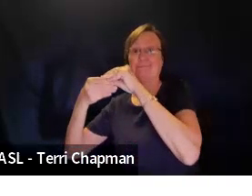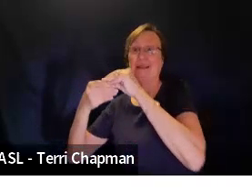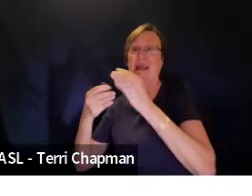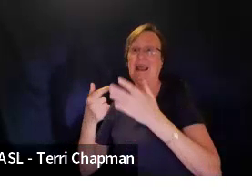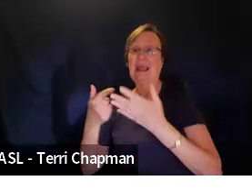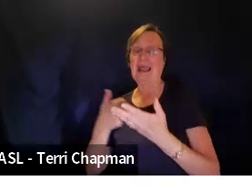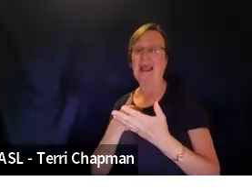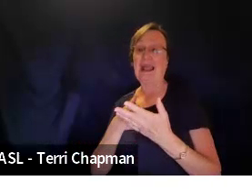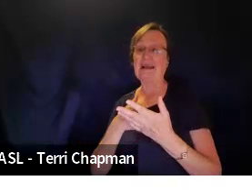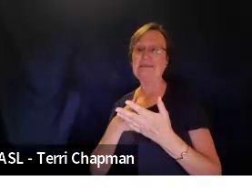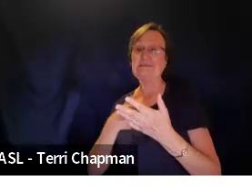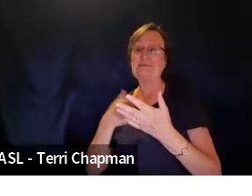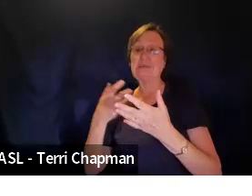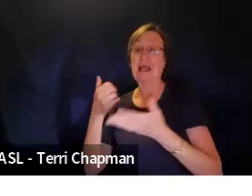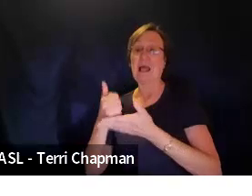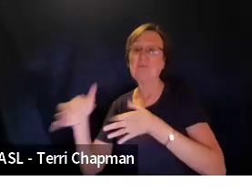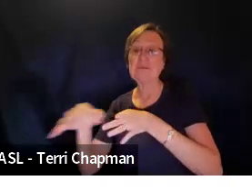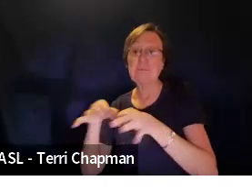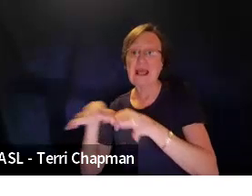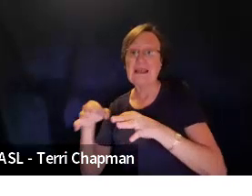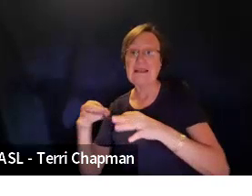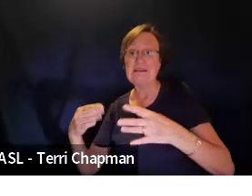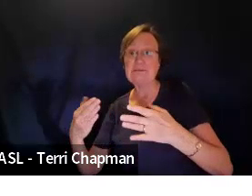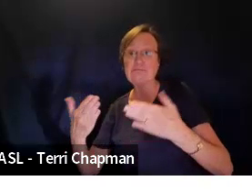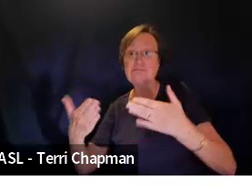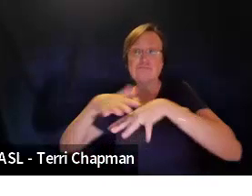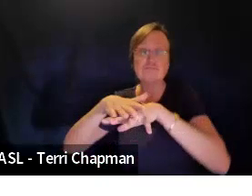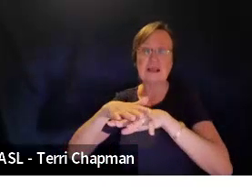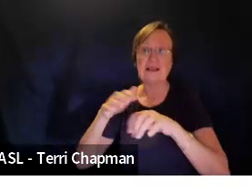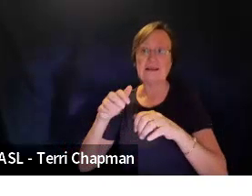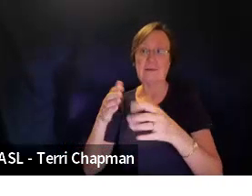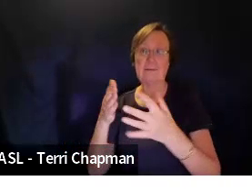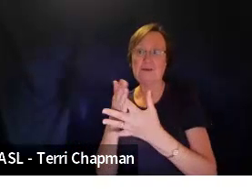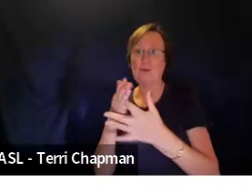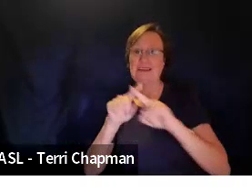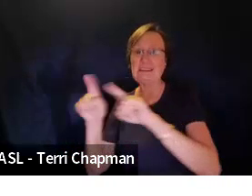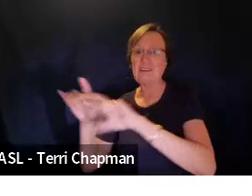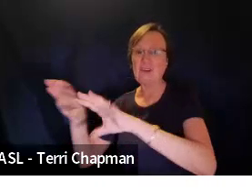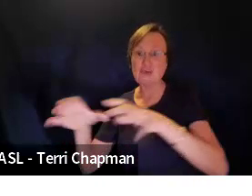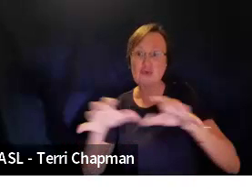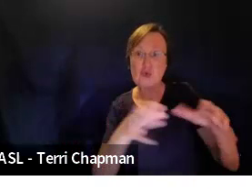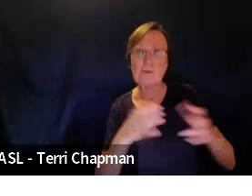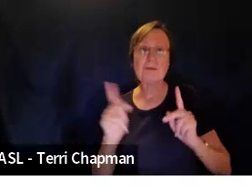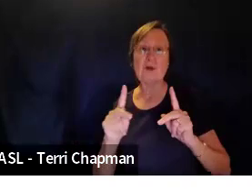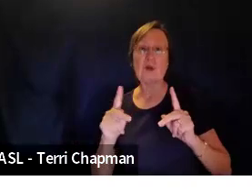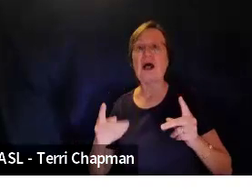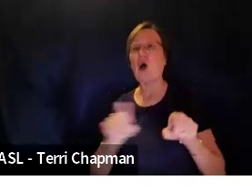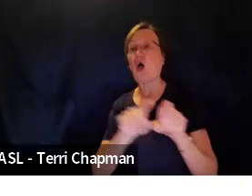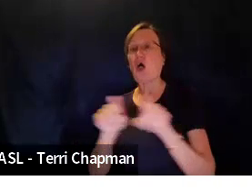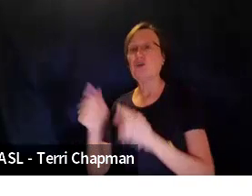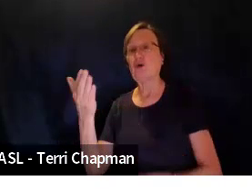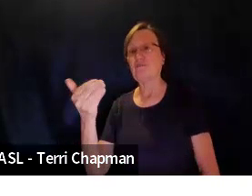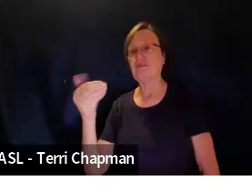intersectionality between these protected classes. In addition, 1557 gives